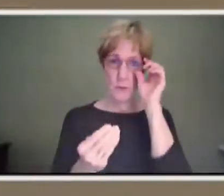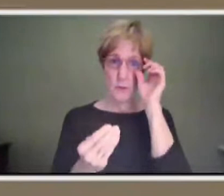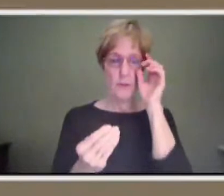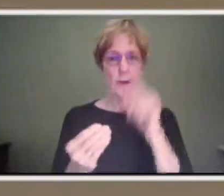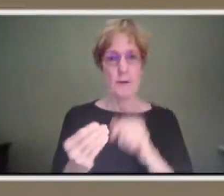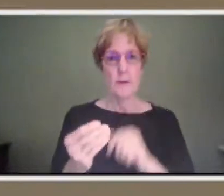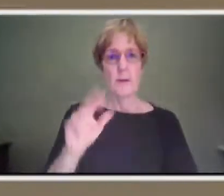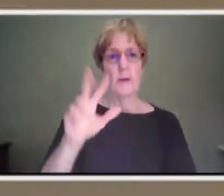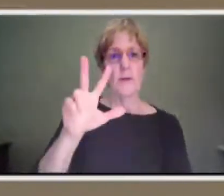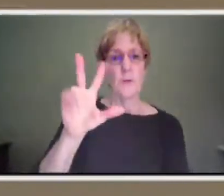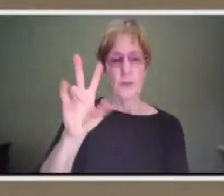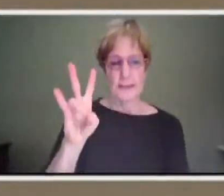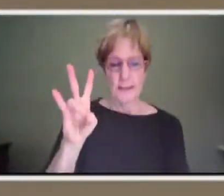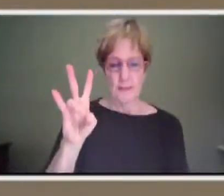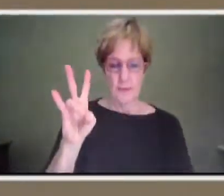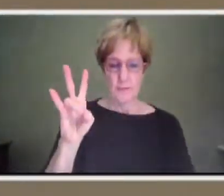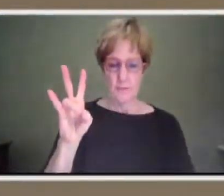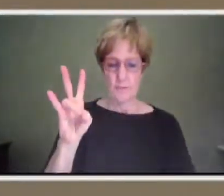37,